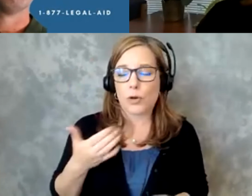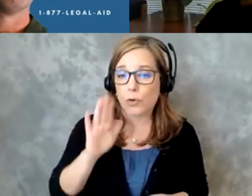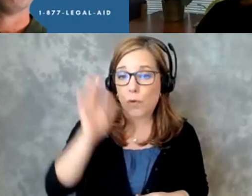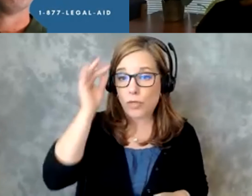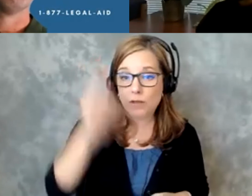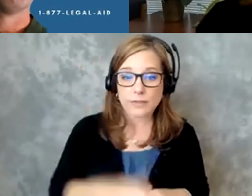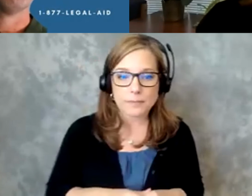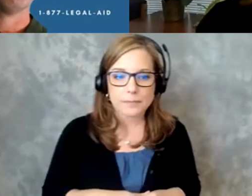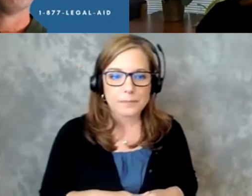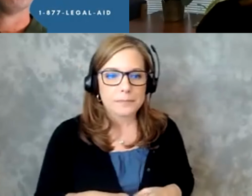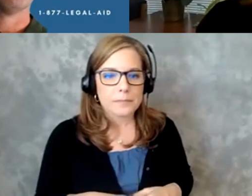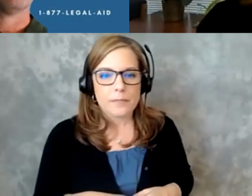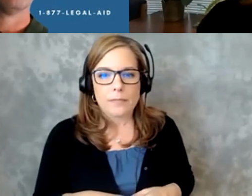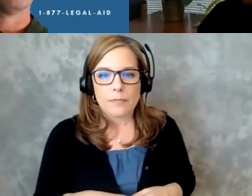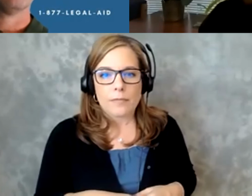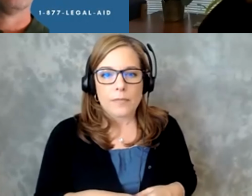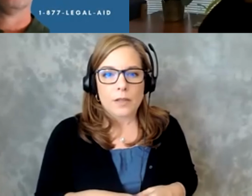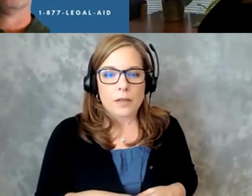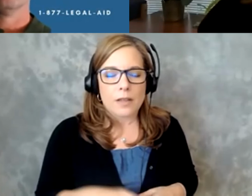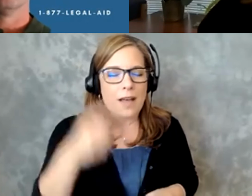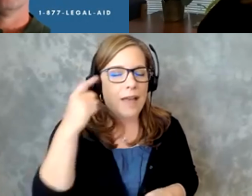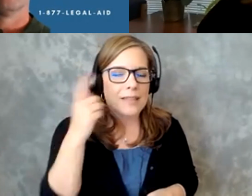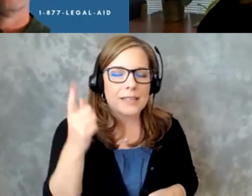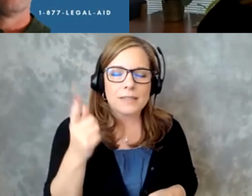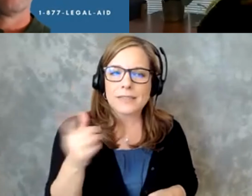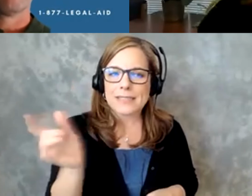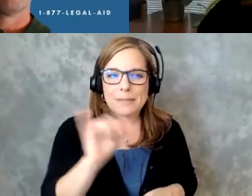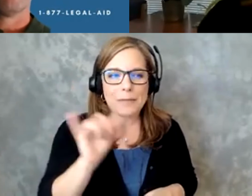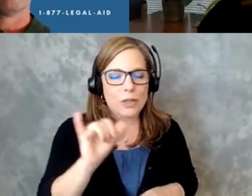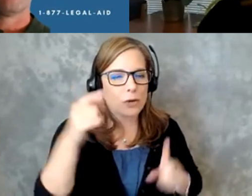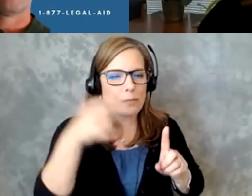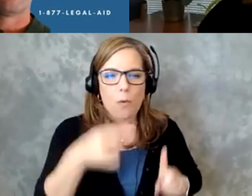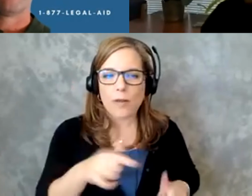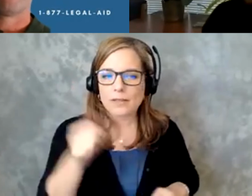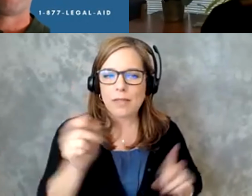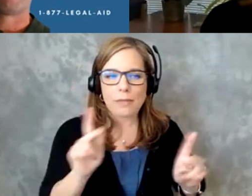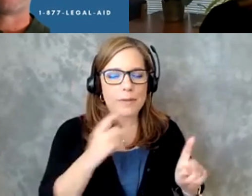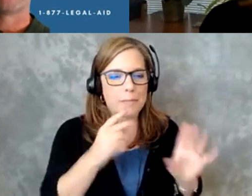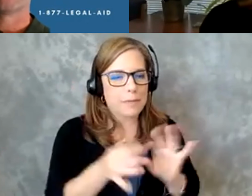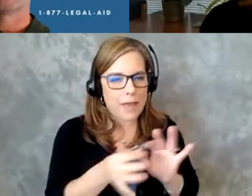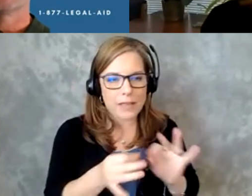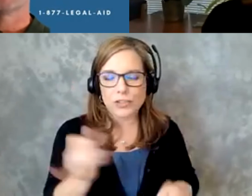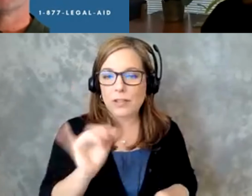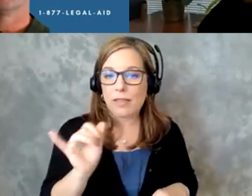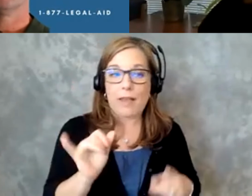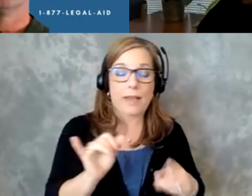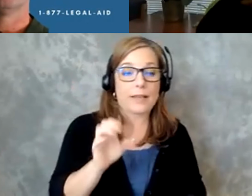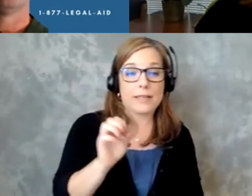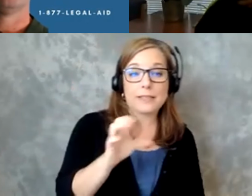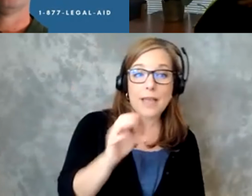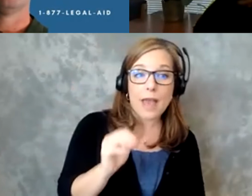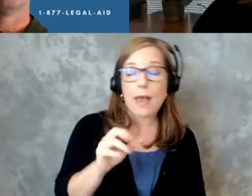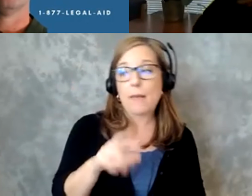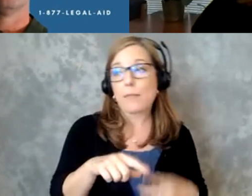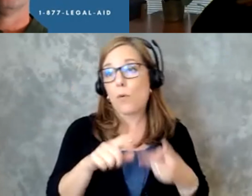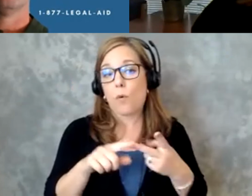I think just touching on a lot of the points that others have mentioned, like especially with enhanced care management or community supports, they're